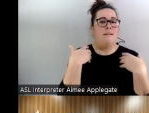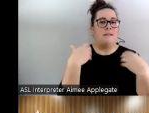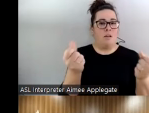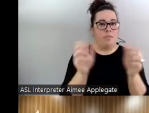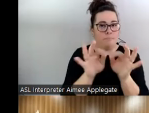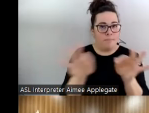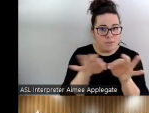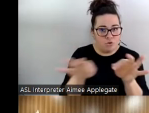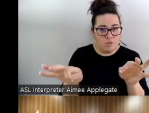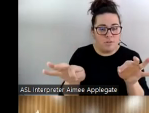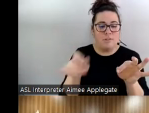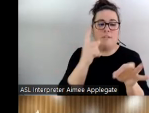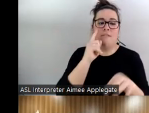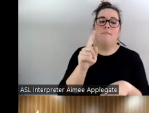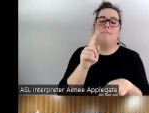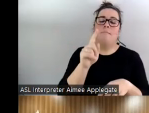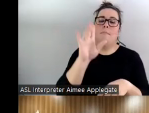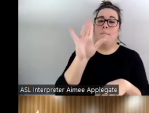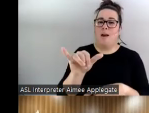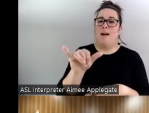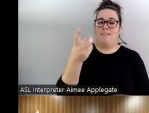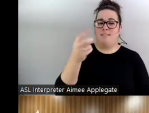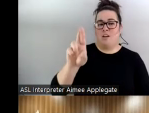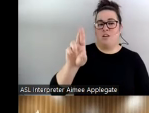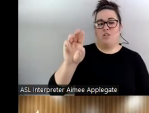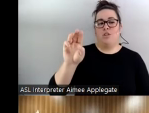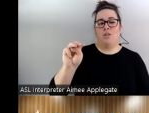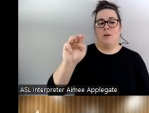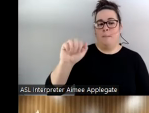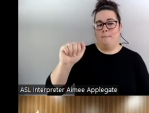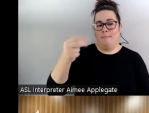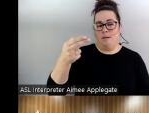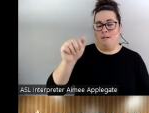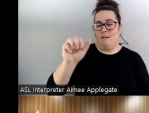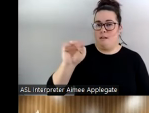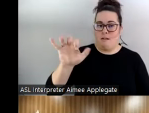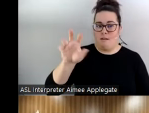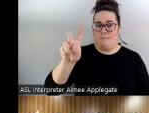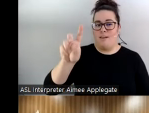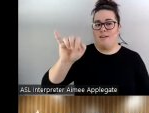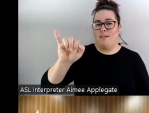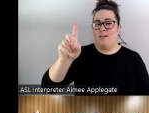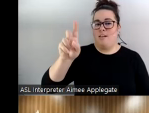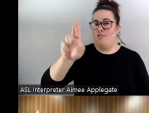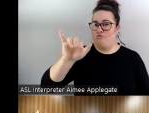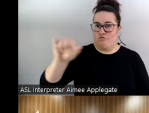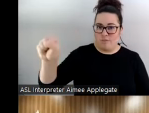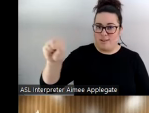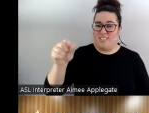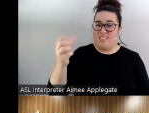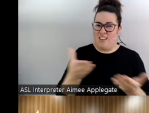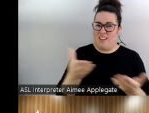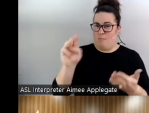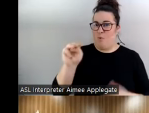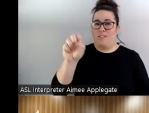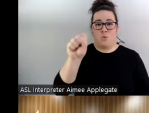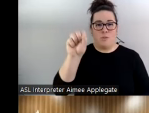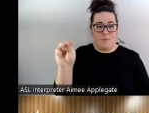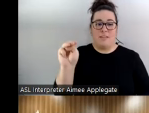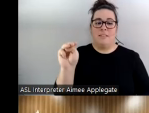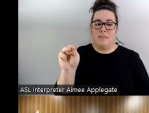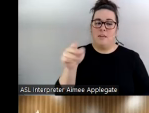Dr. Mohammed Idris, who's from here at the Morehouse School of Medicine, and he's a leading expert in the field of artificial intelligence. And